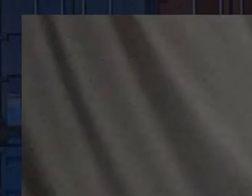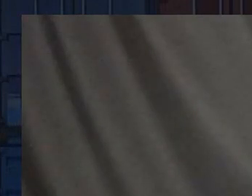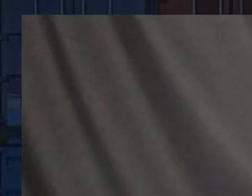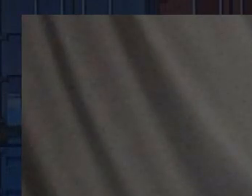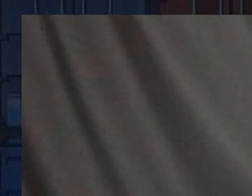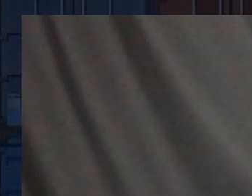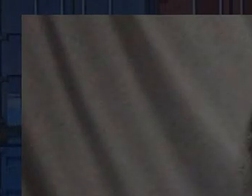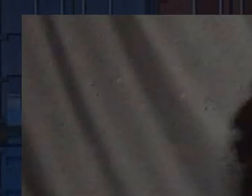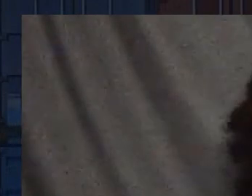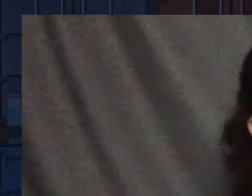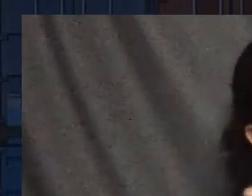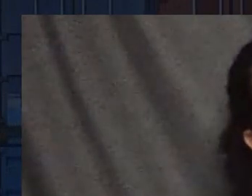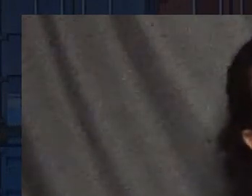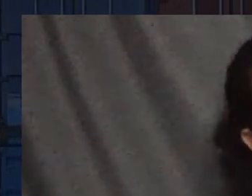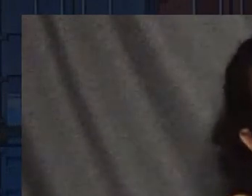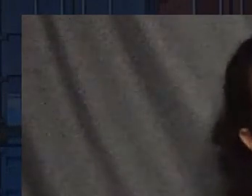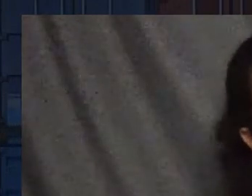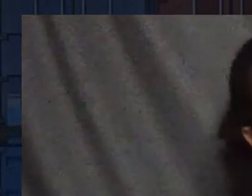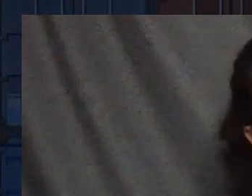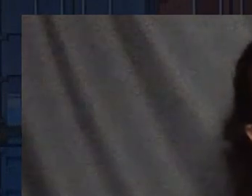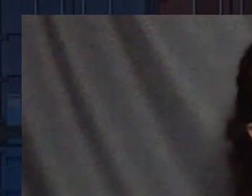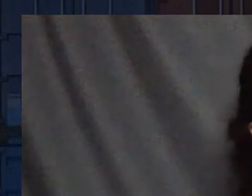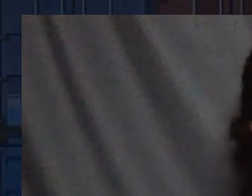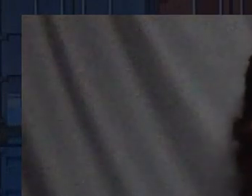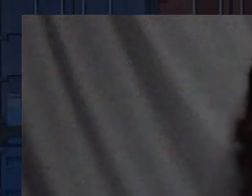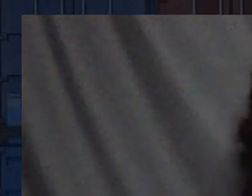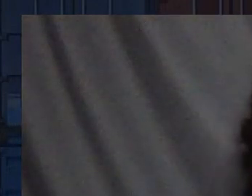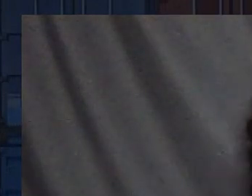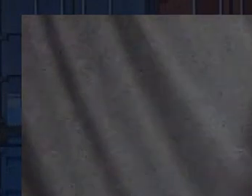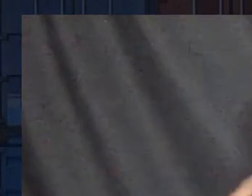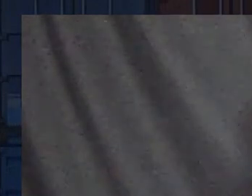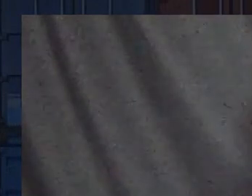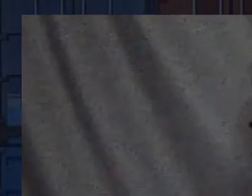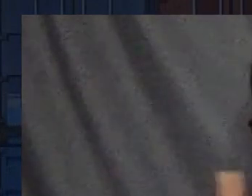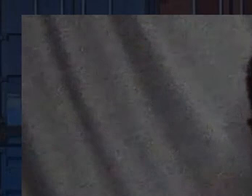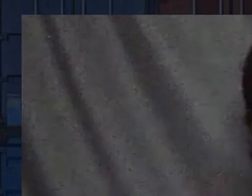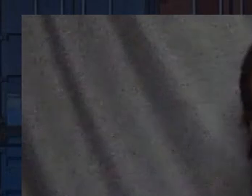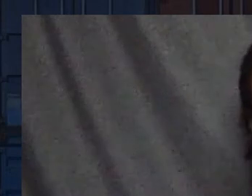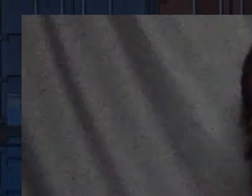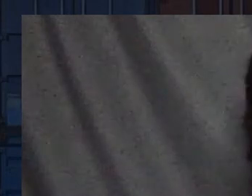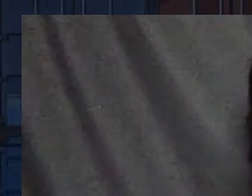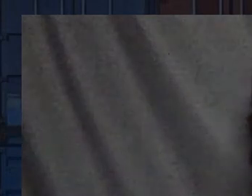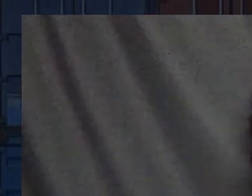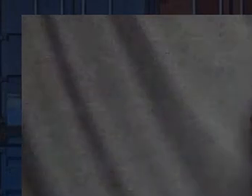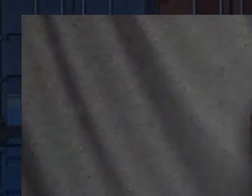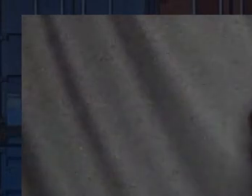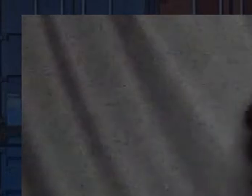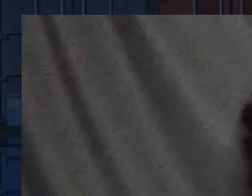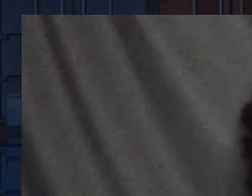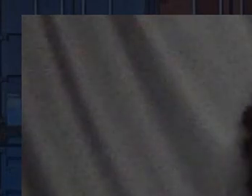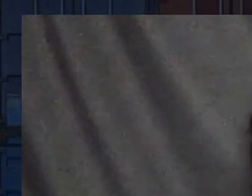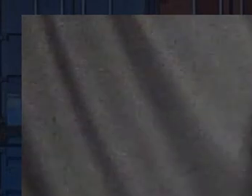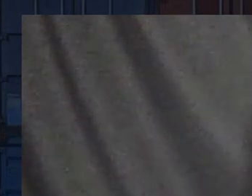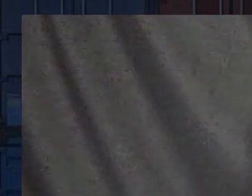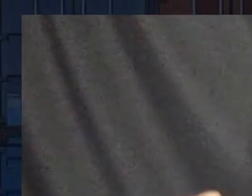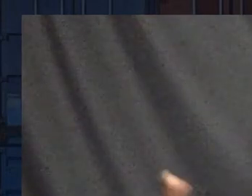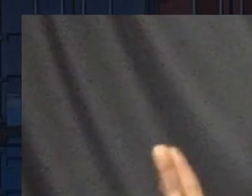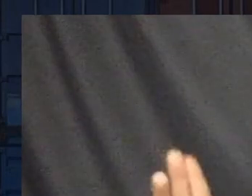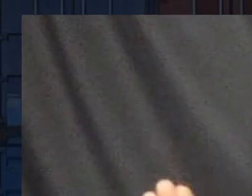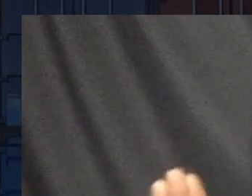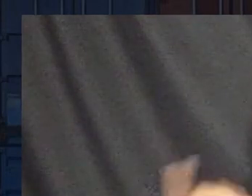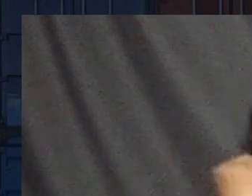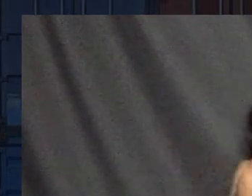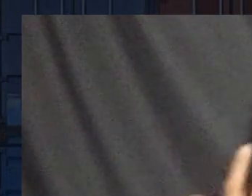Yeah. Thank you so much. I left a couple of comments here in the chat for going to the GitHub repo if you want to get involved. If you